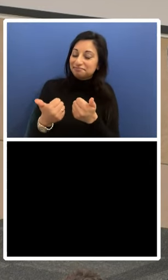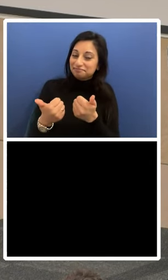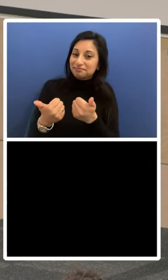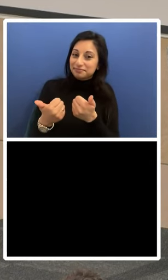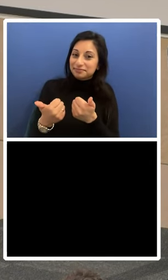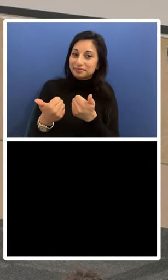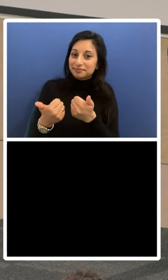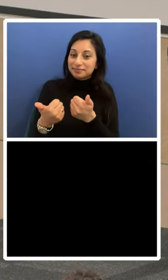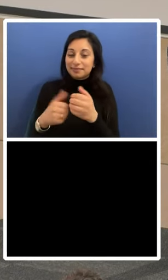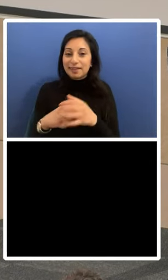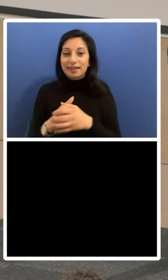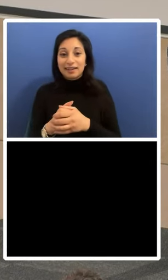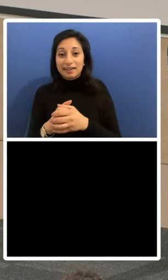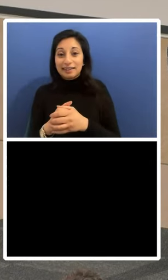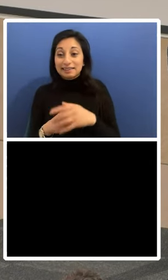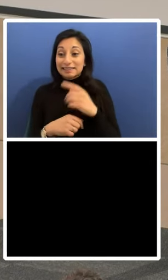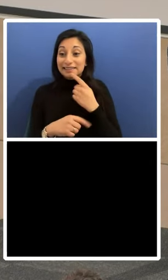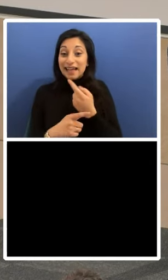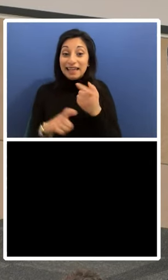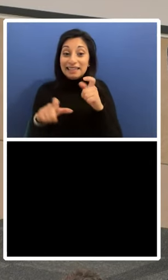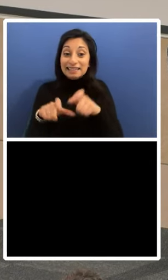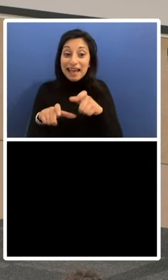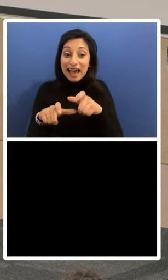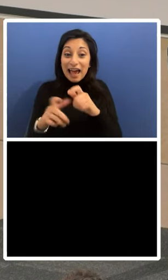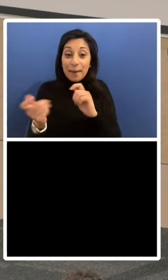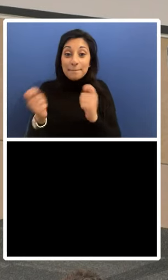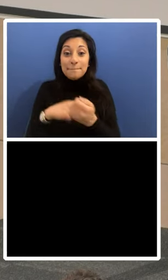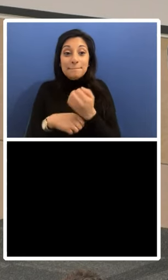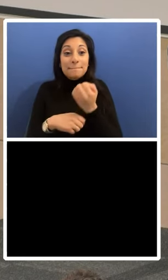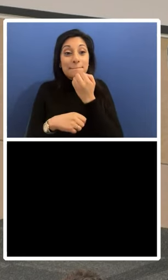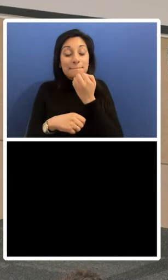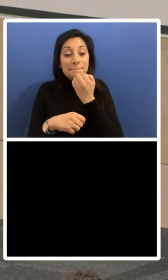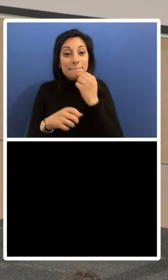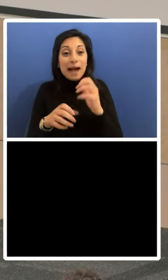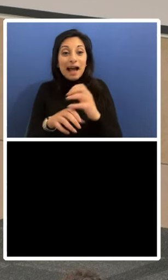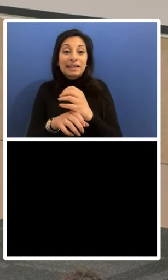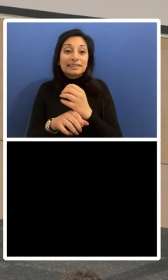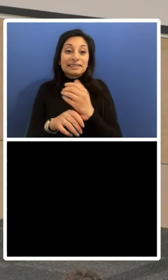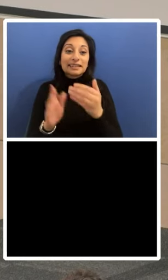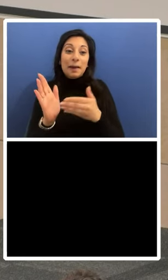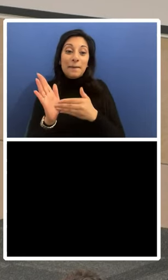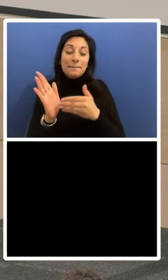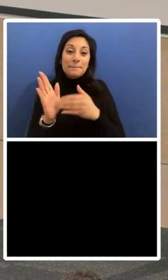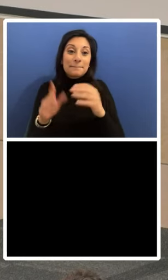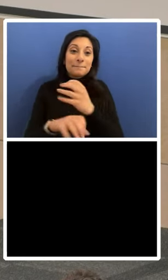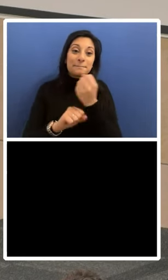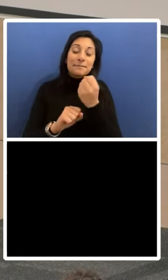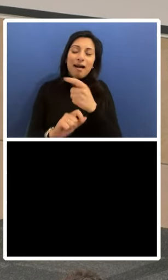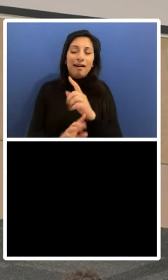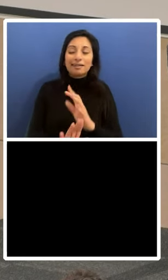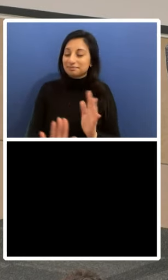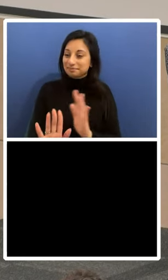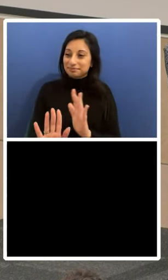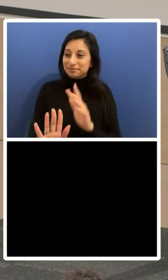and he was like, stay on and do a maths master's. And I was like, mate, I'm going to go be a millionaire. And he was like, fair enough.